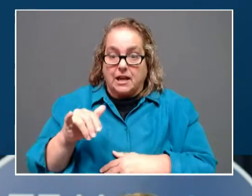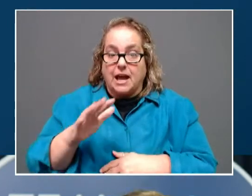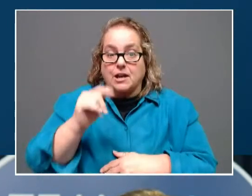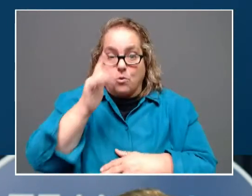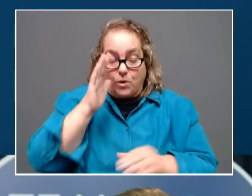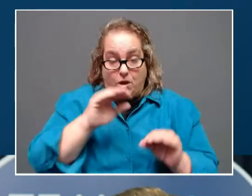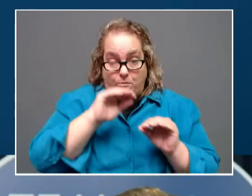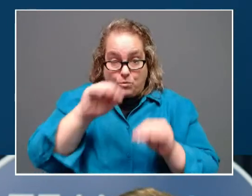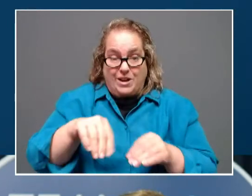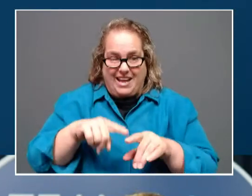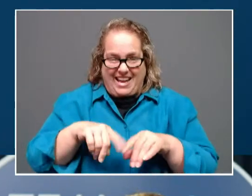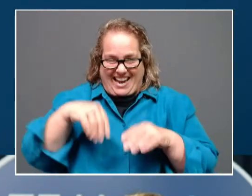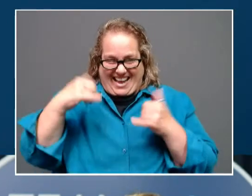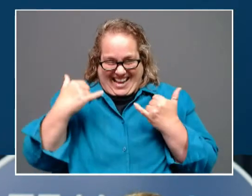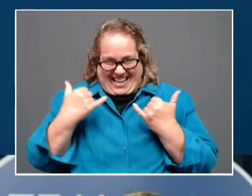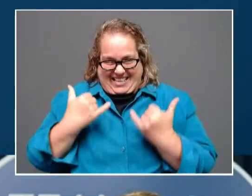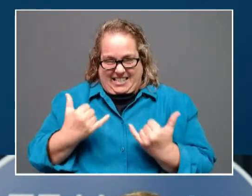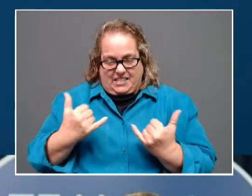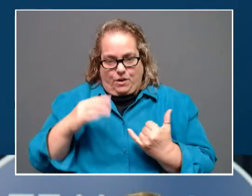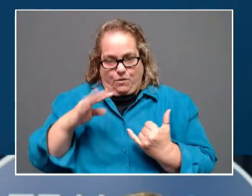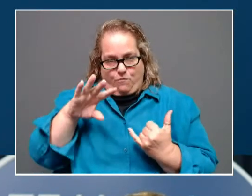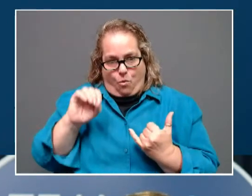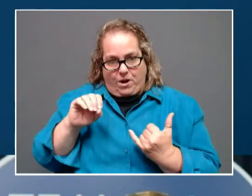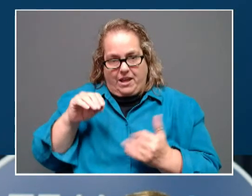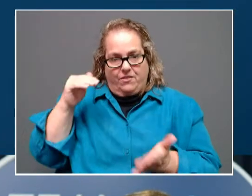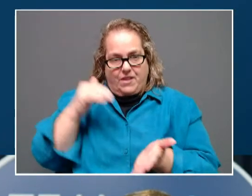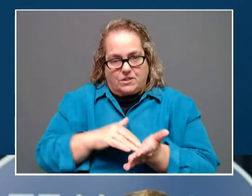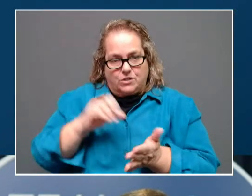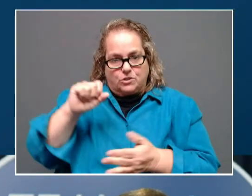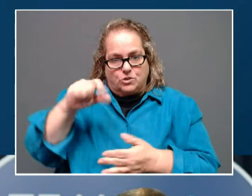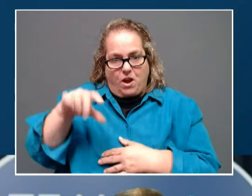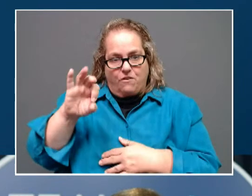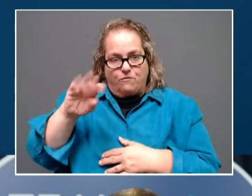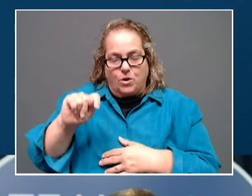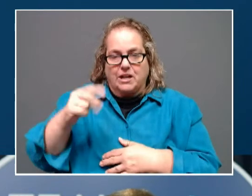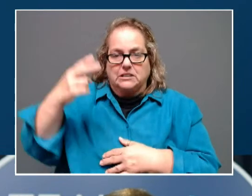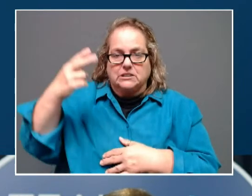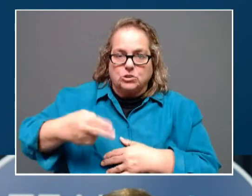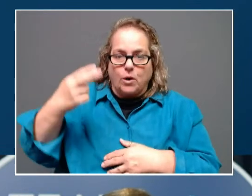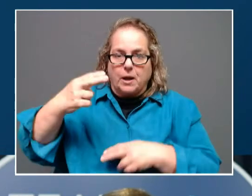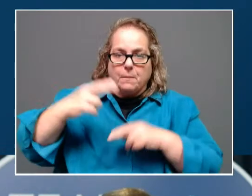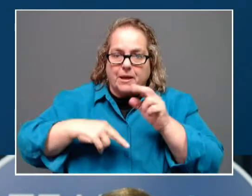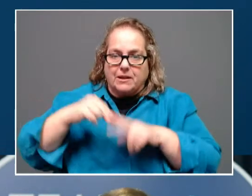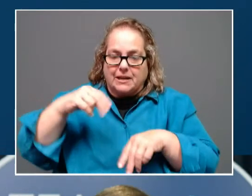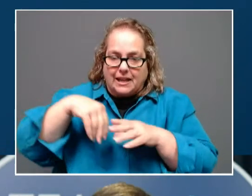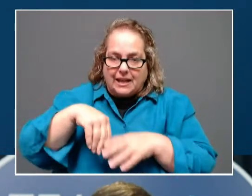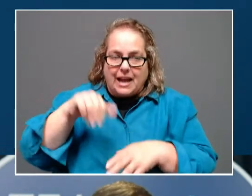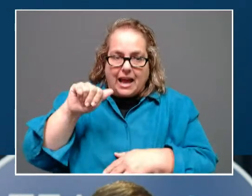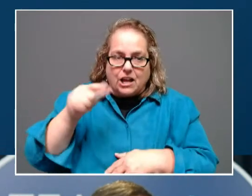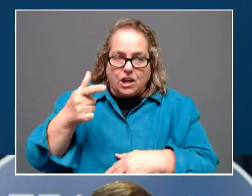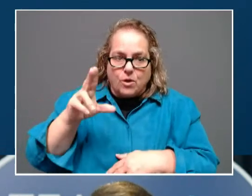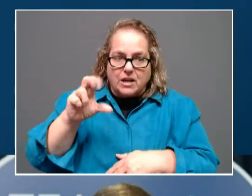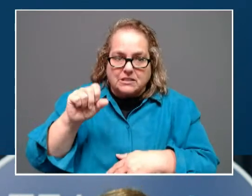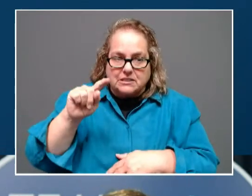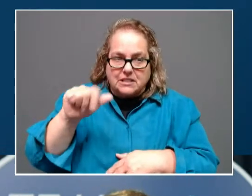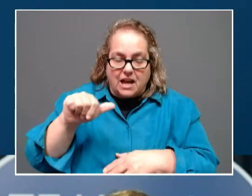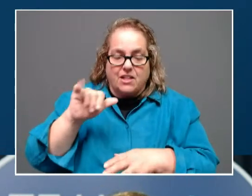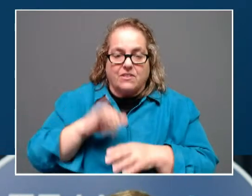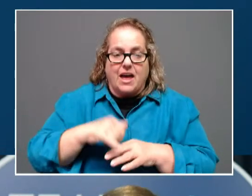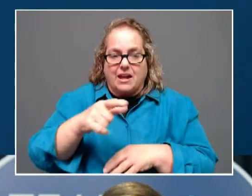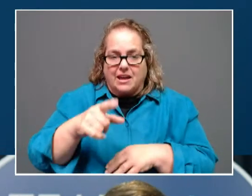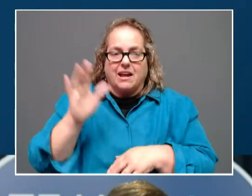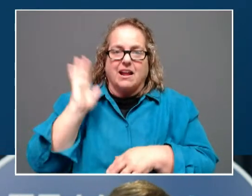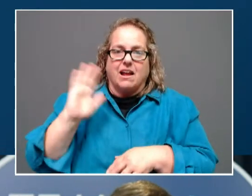existing 40,000 square foot historic building in Augusta that housed the production of metal parts and hardware for the automotive industry